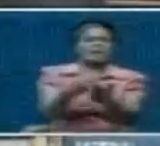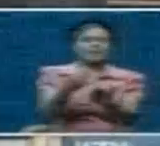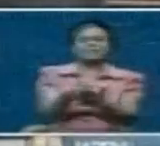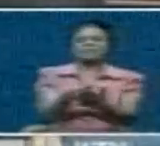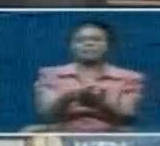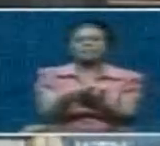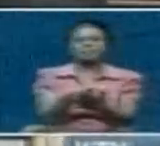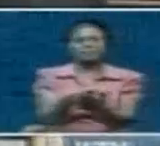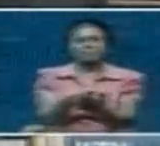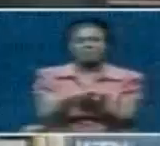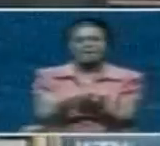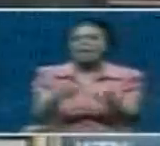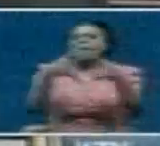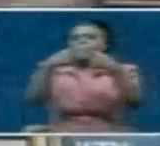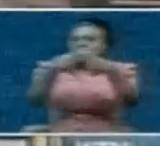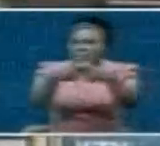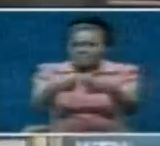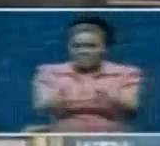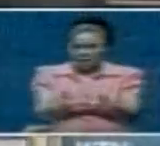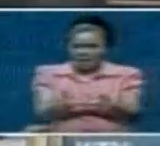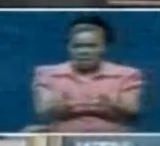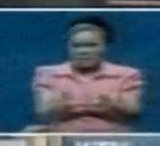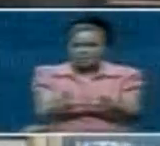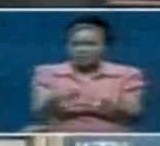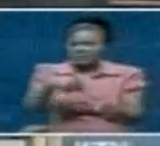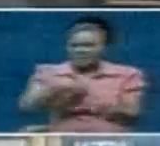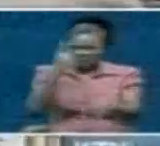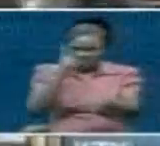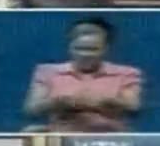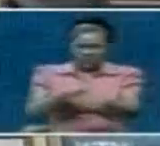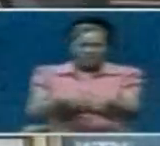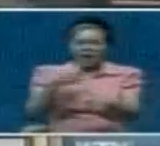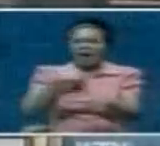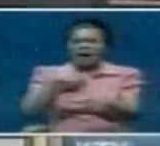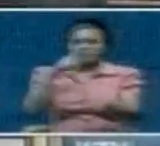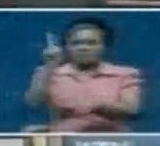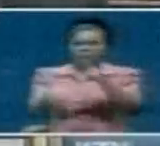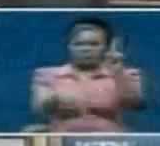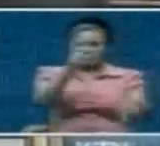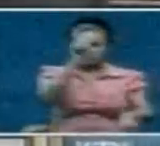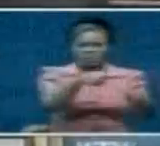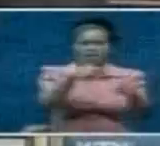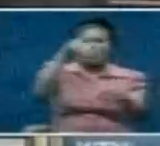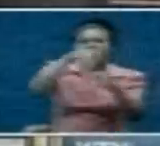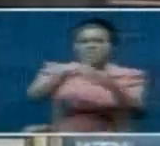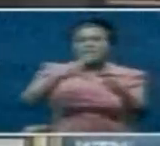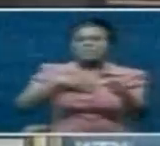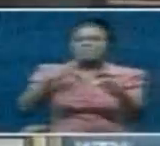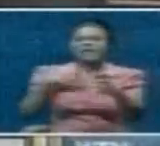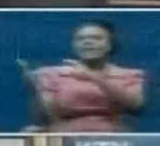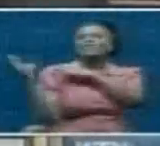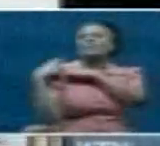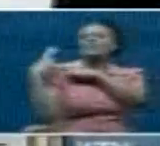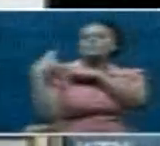yesterday. However, if I strictly give myself a timeline, there are variables which will not be within my direct